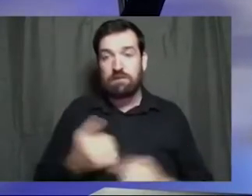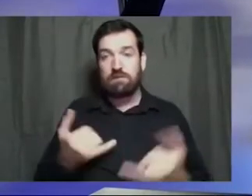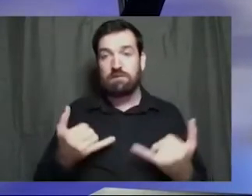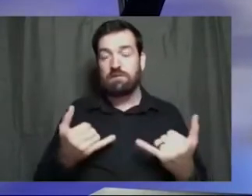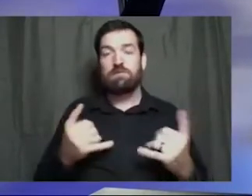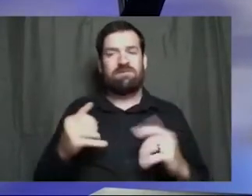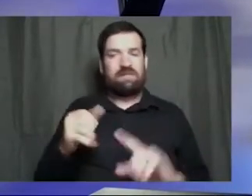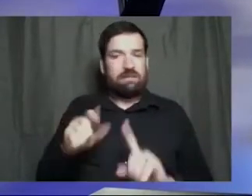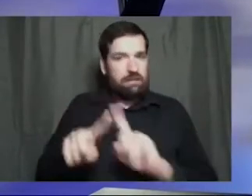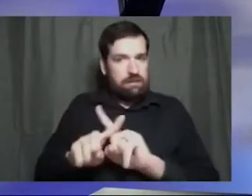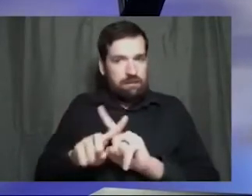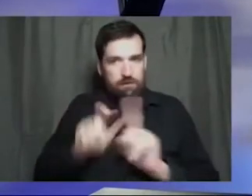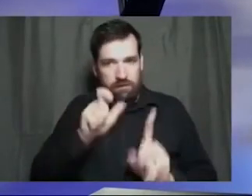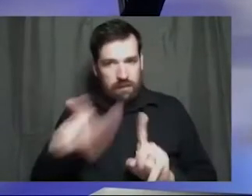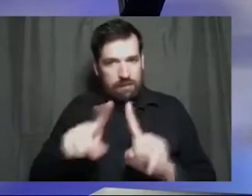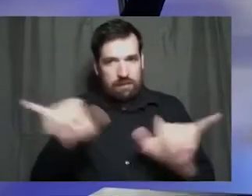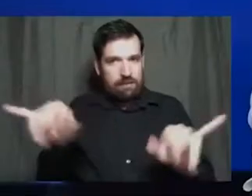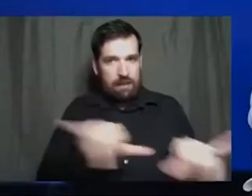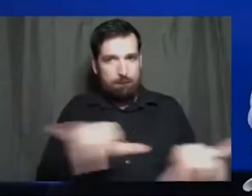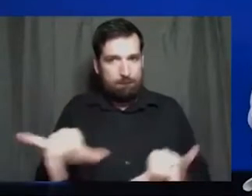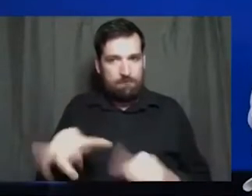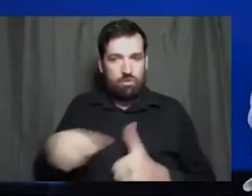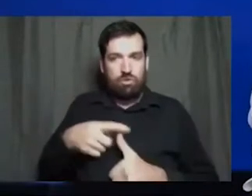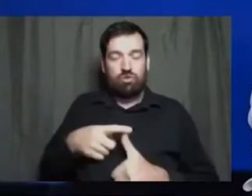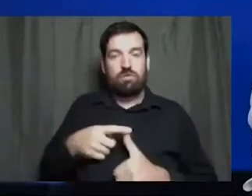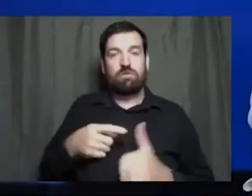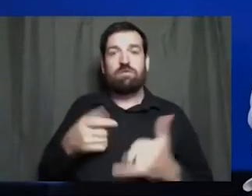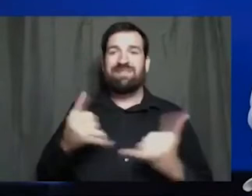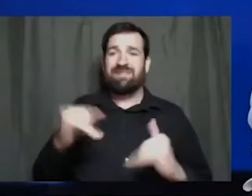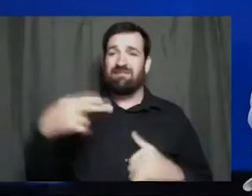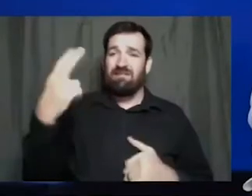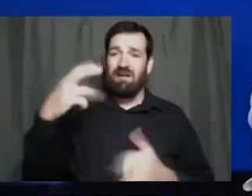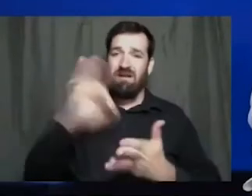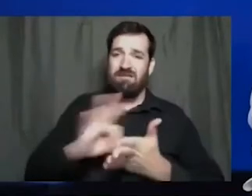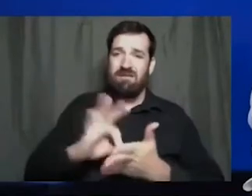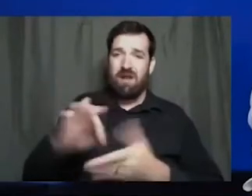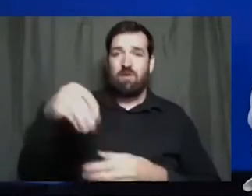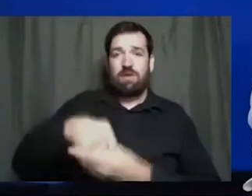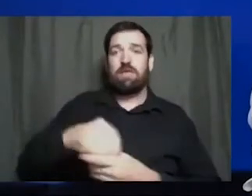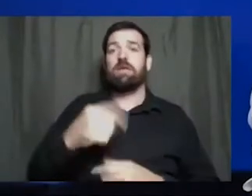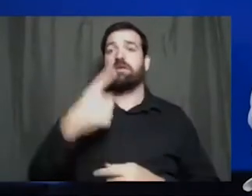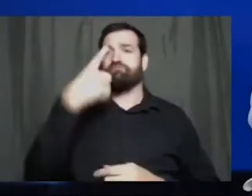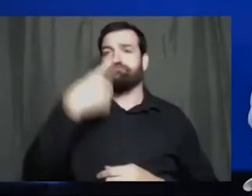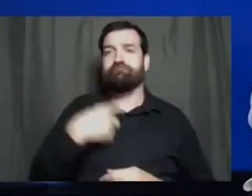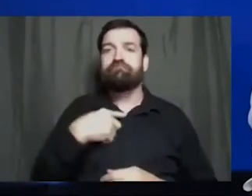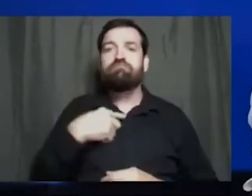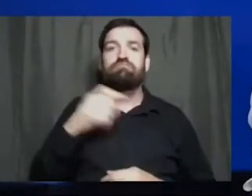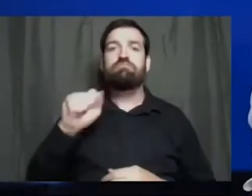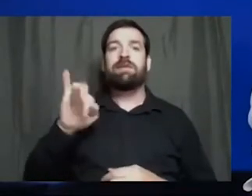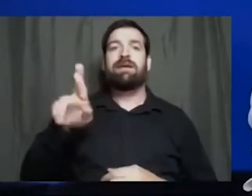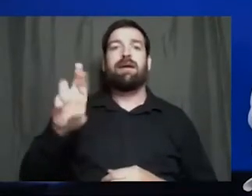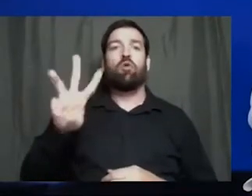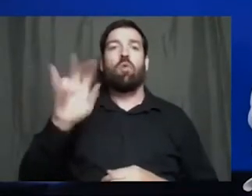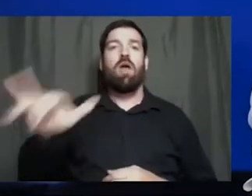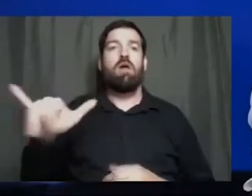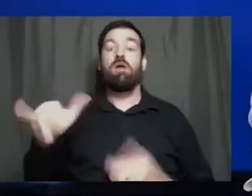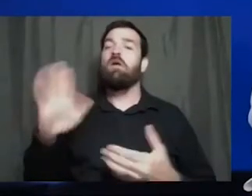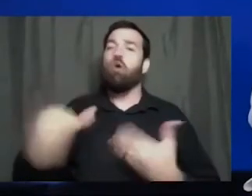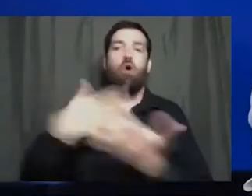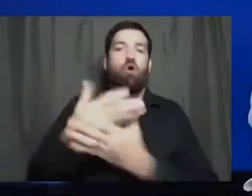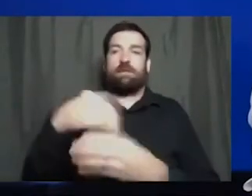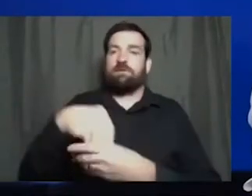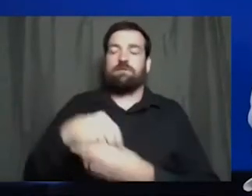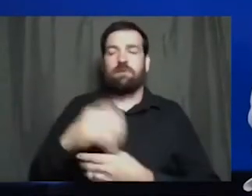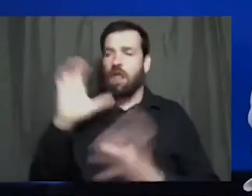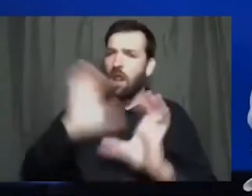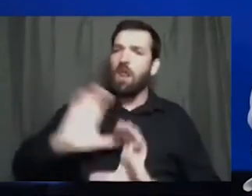still have a high count in your airway. And then again, the CDC says, and it was all indoors, by the way. I looked hard through the CDC data. I don't know,